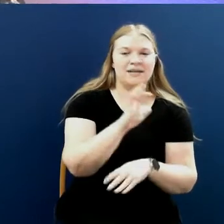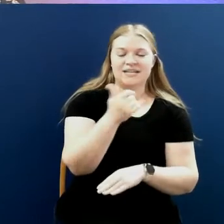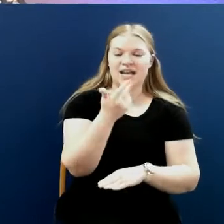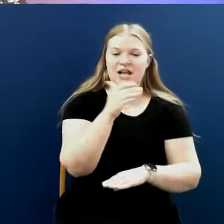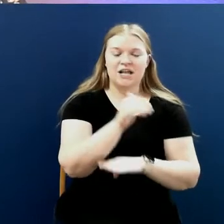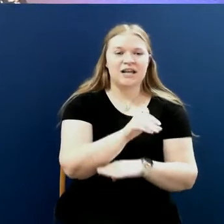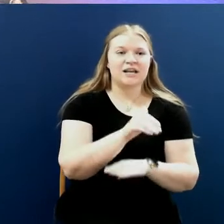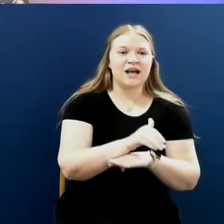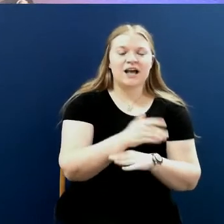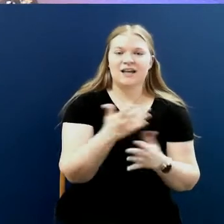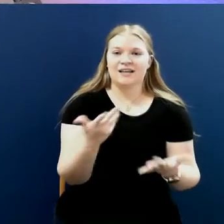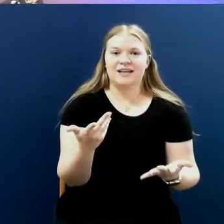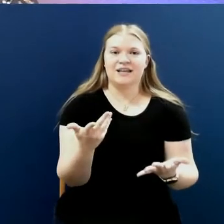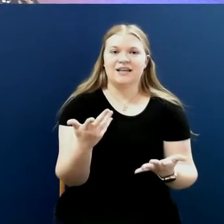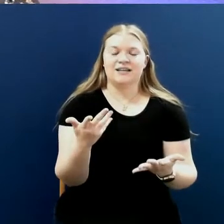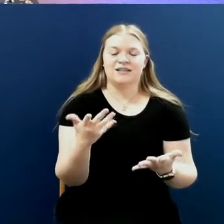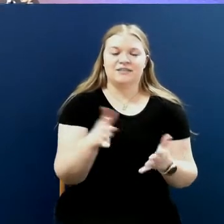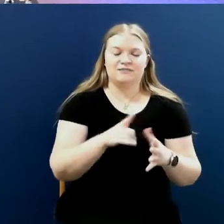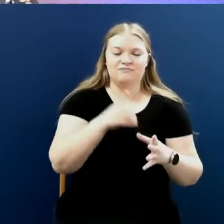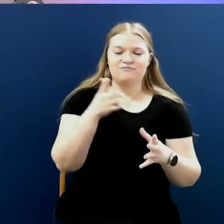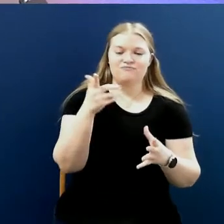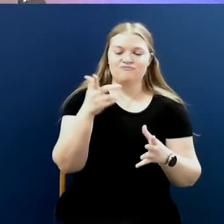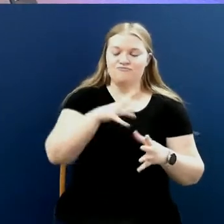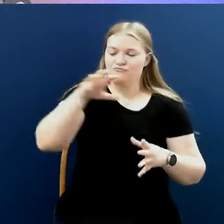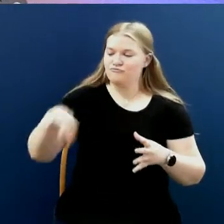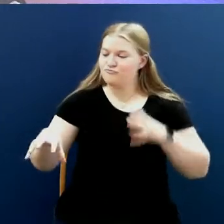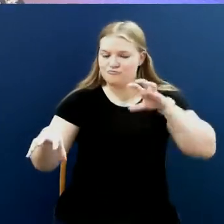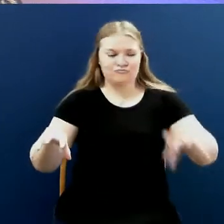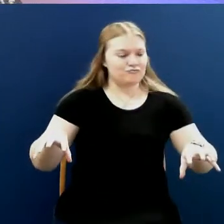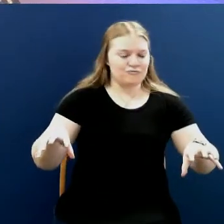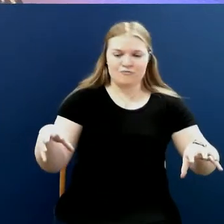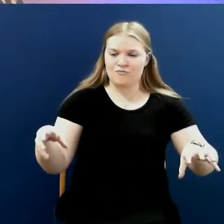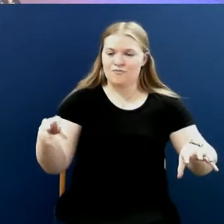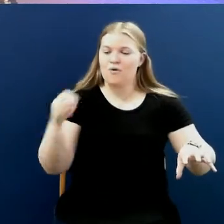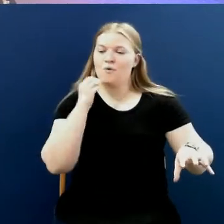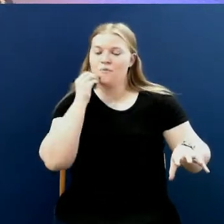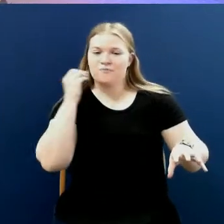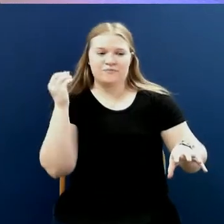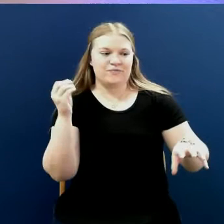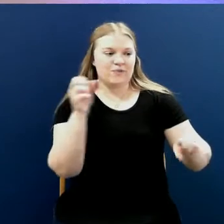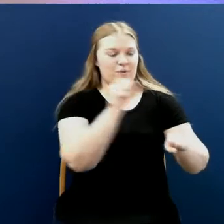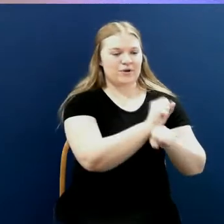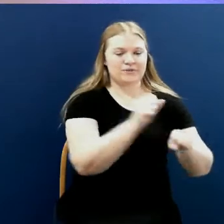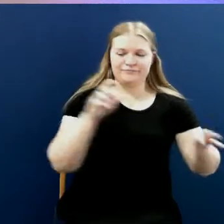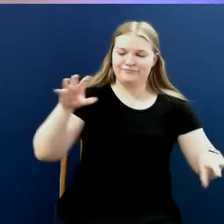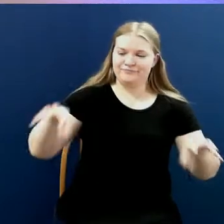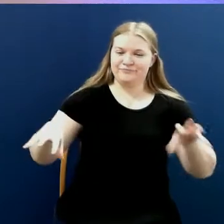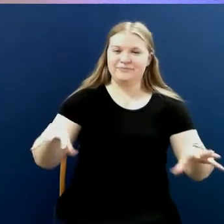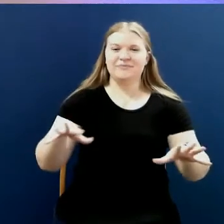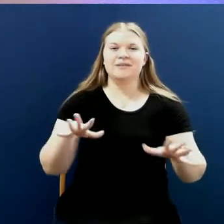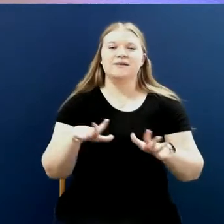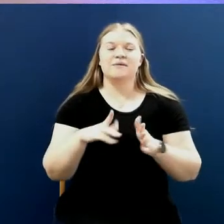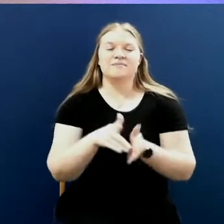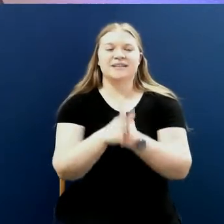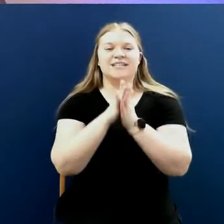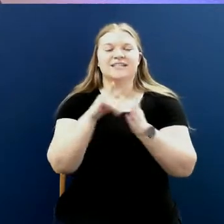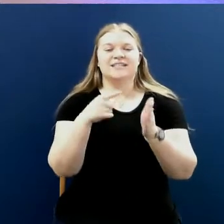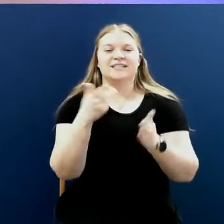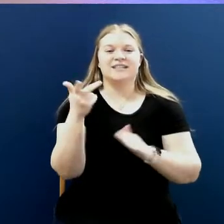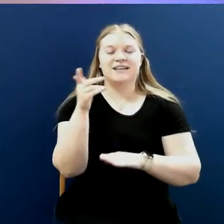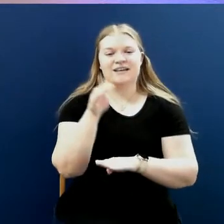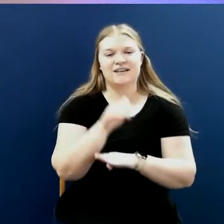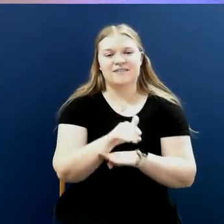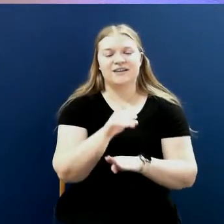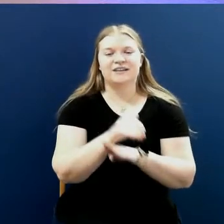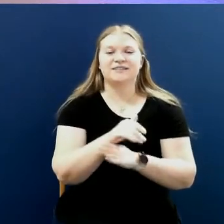at night some nights instead of that boundary between home and work. And so I pray that this evening as we begin here, you would be able to settle